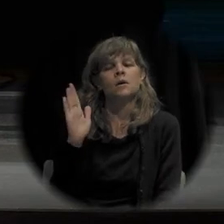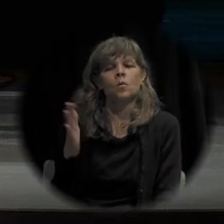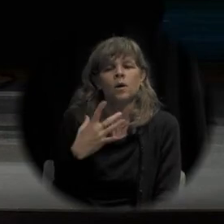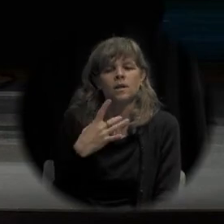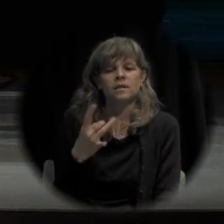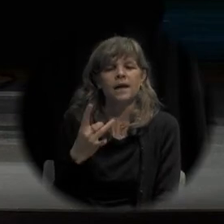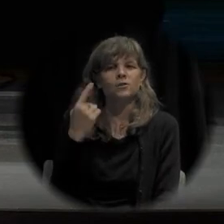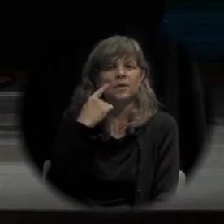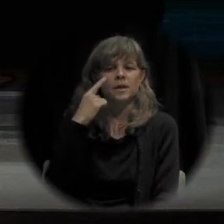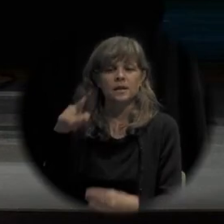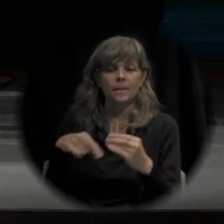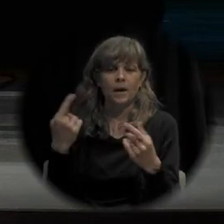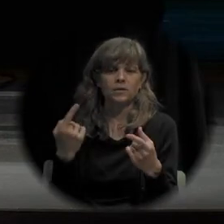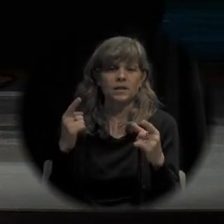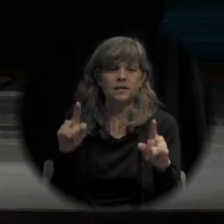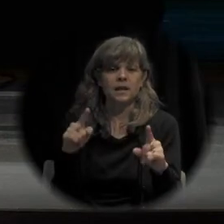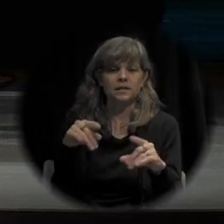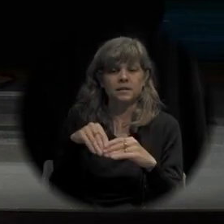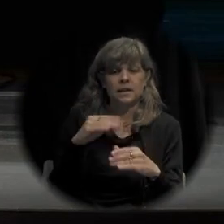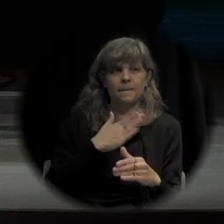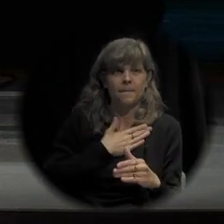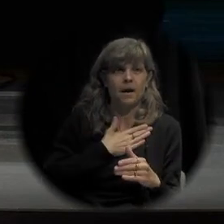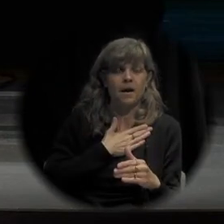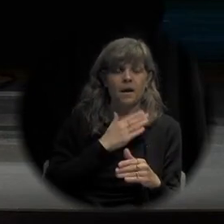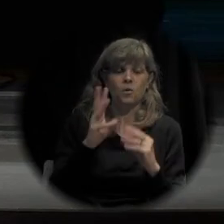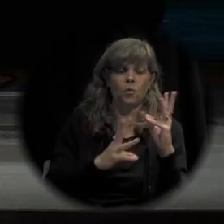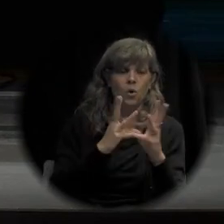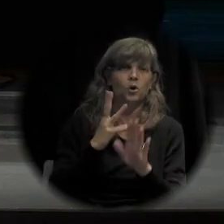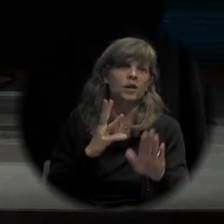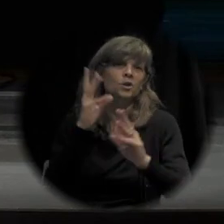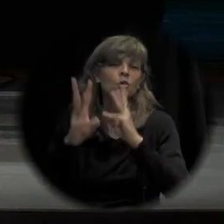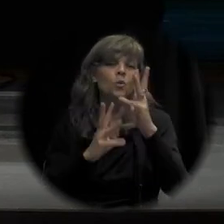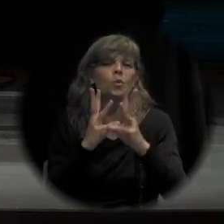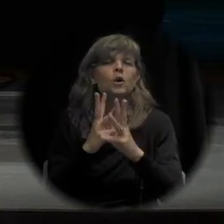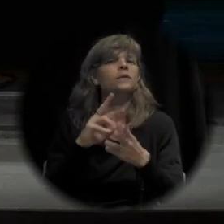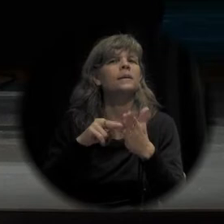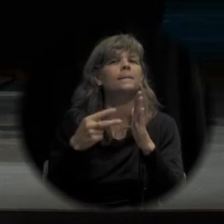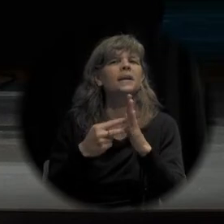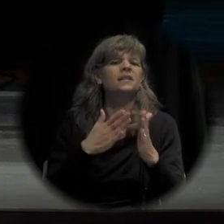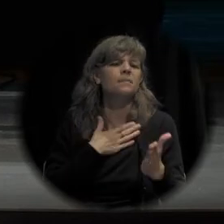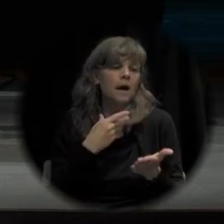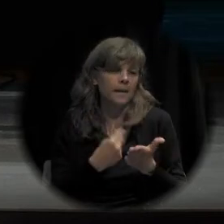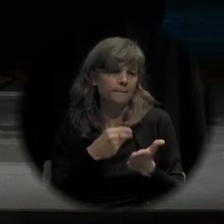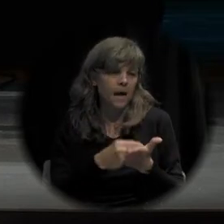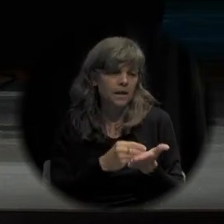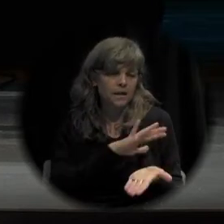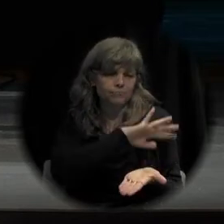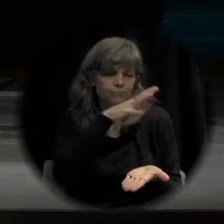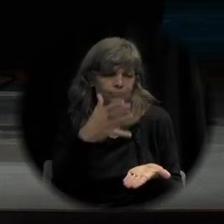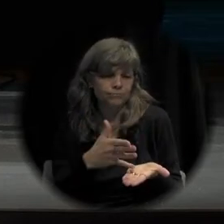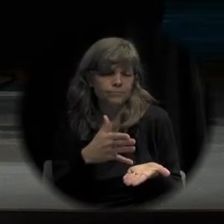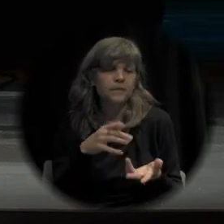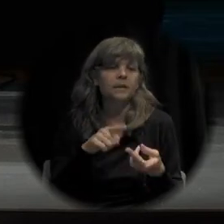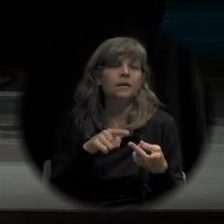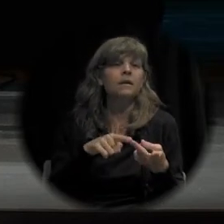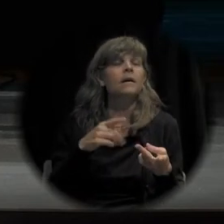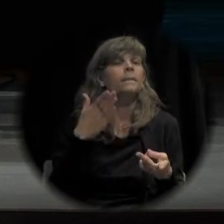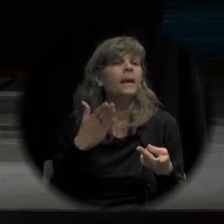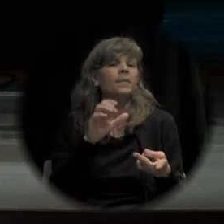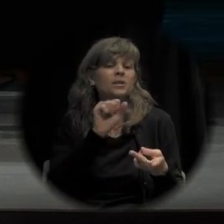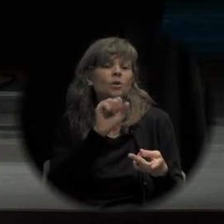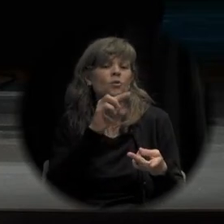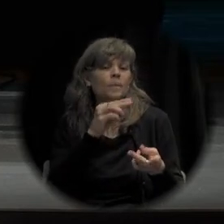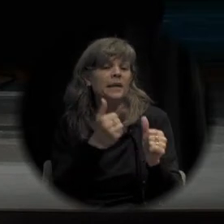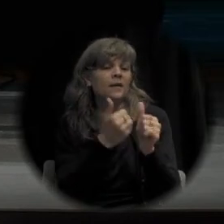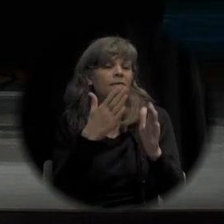success in our world is often my bank account, my job title, the likes or the followers I have on social media. I